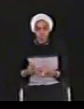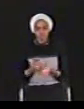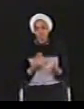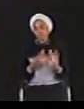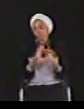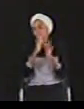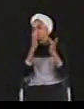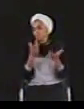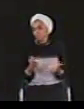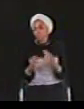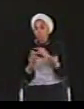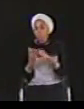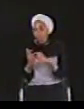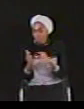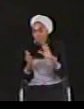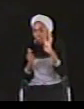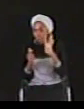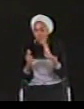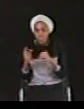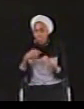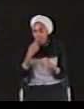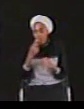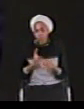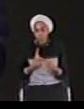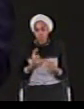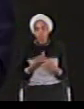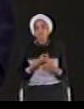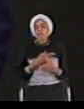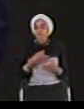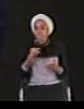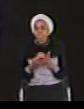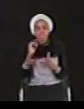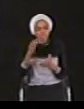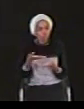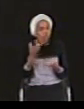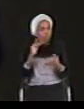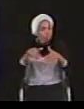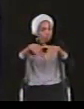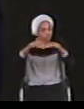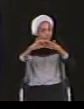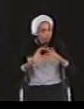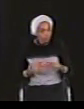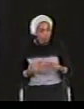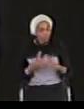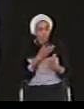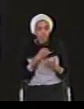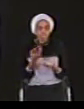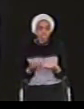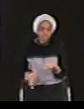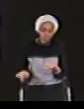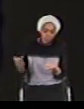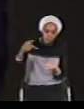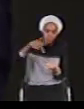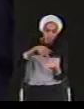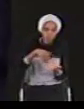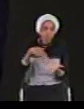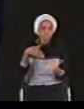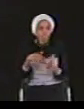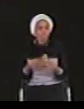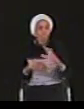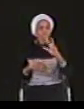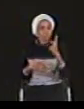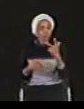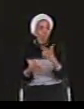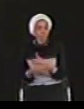4, it tells us, and that he was buried, and that he rose again the